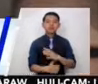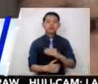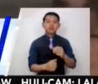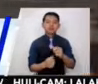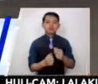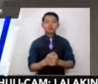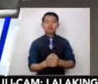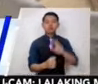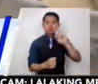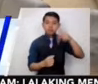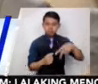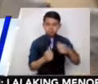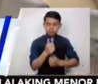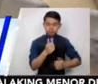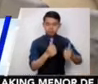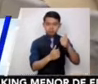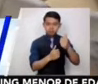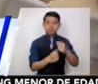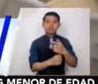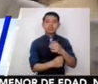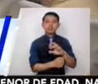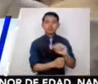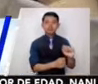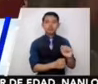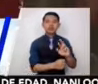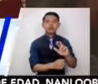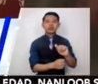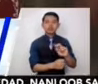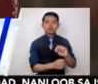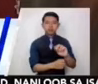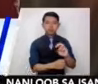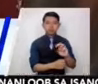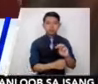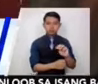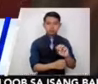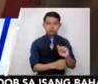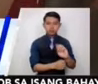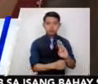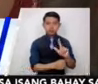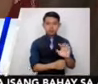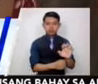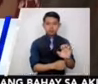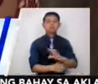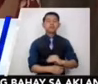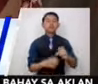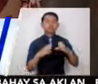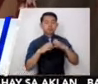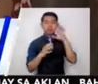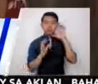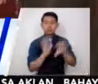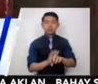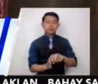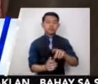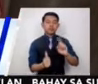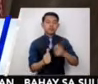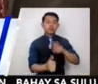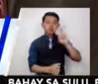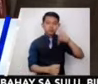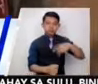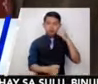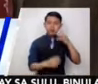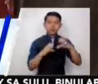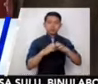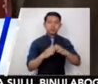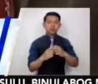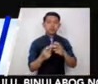Gira Sonable, at Executive Vice President for GMA Pictures and First Vice President for GMA Public Affairs,